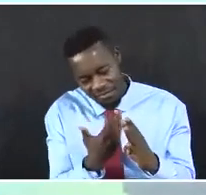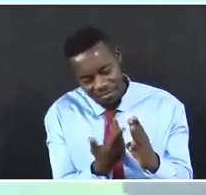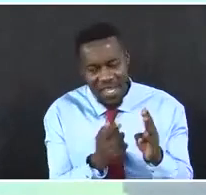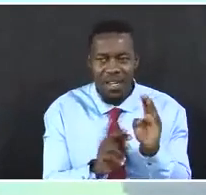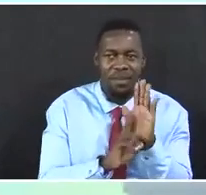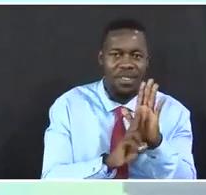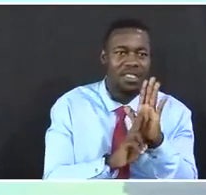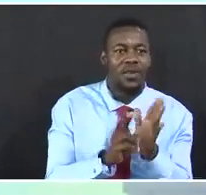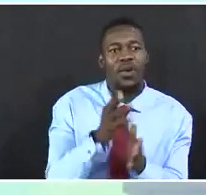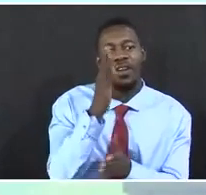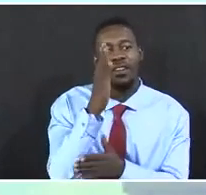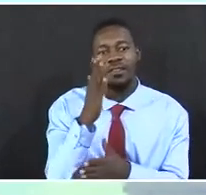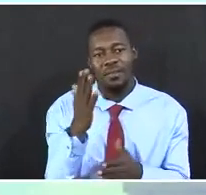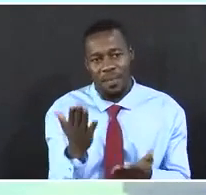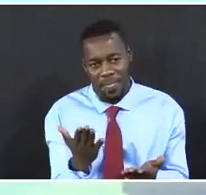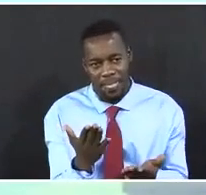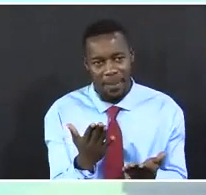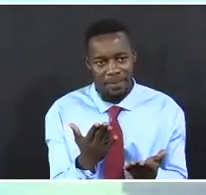much.